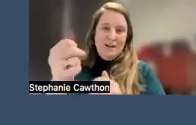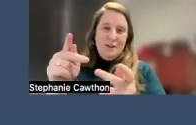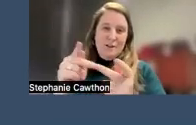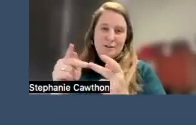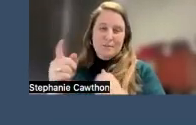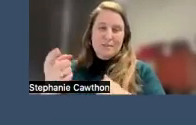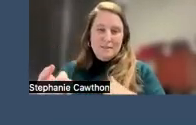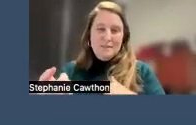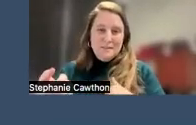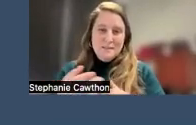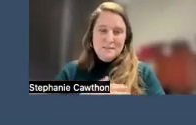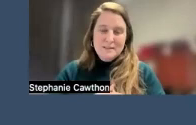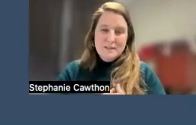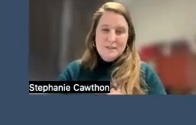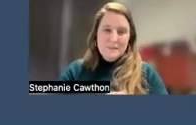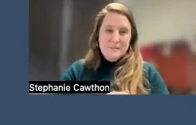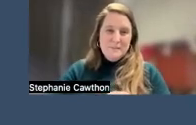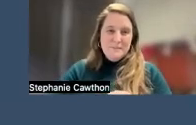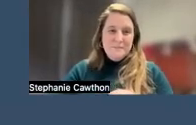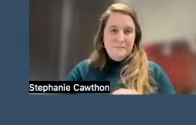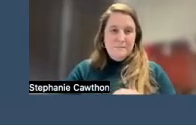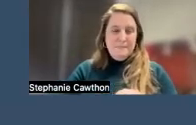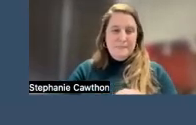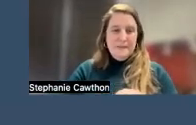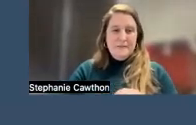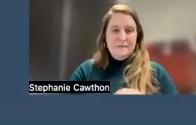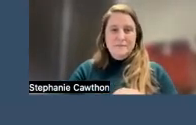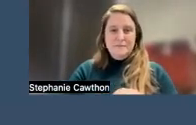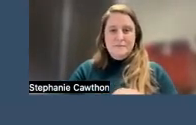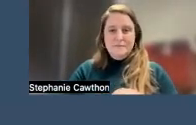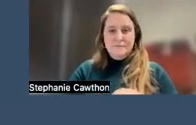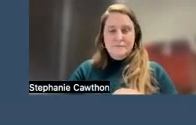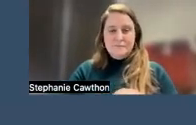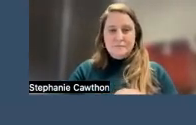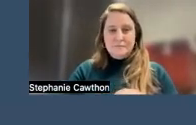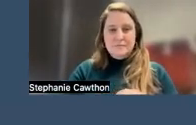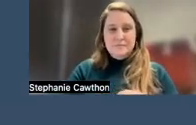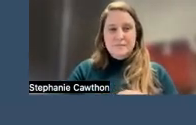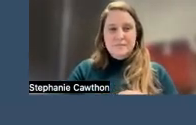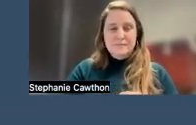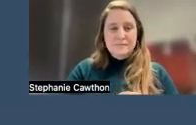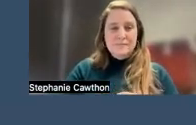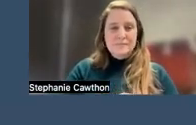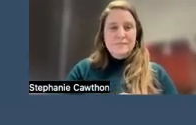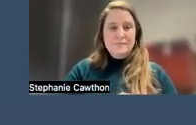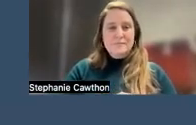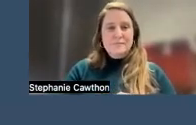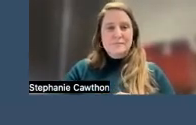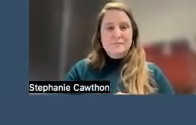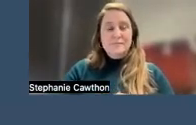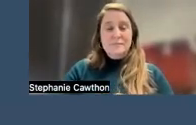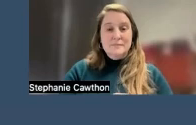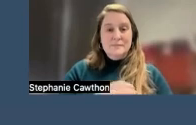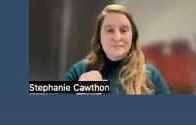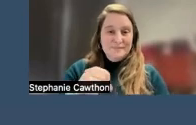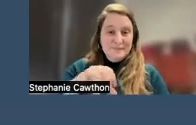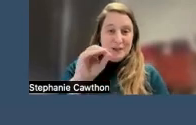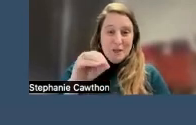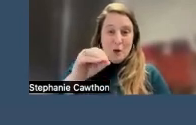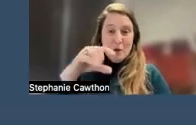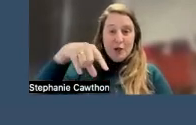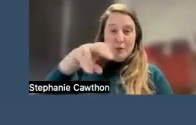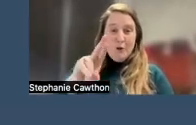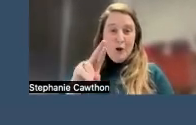lead to accessibility and accommodations and then to other link us to other resources on campus.